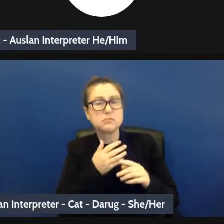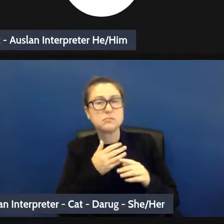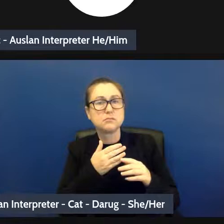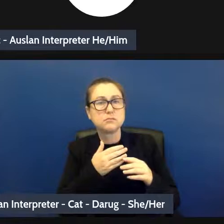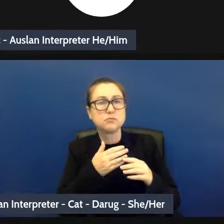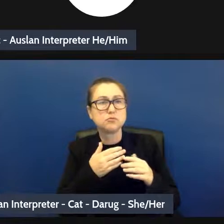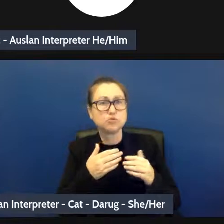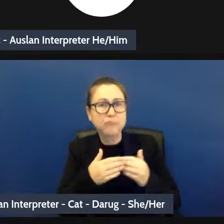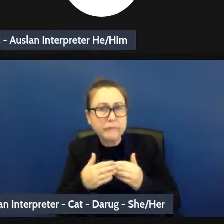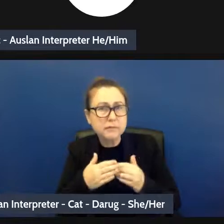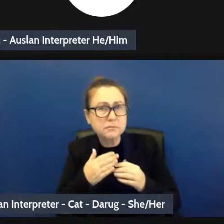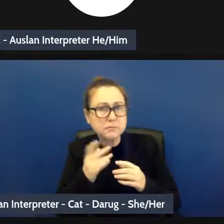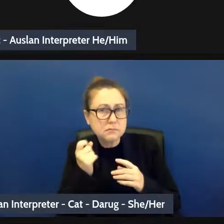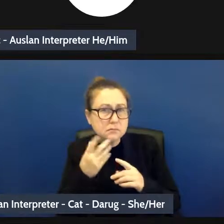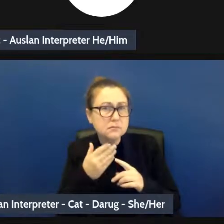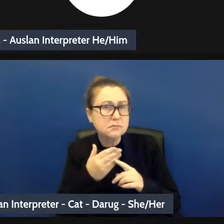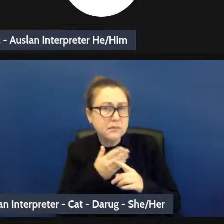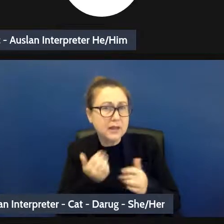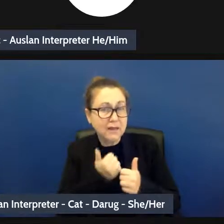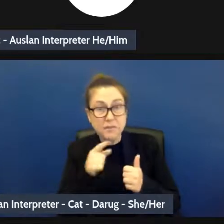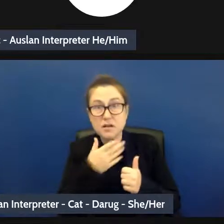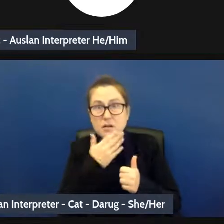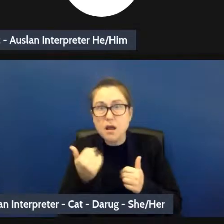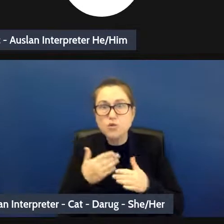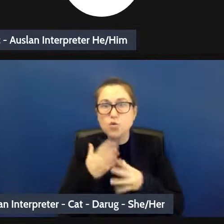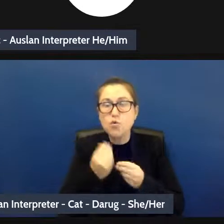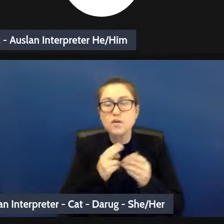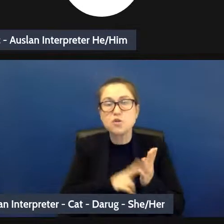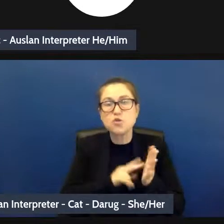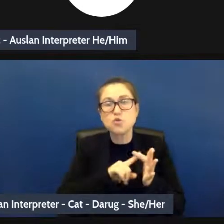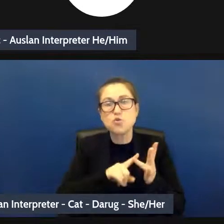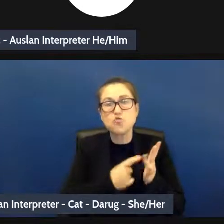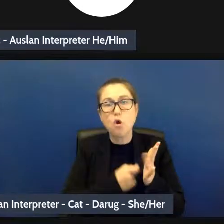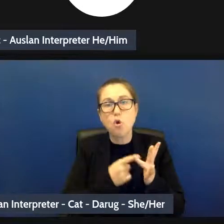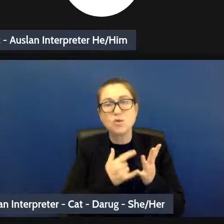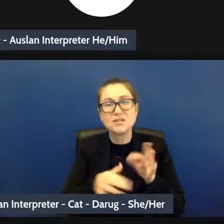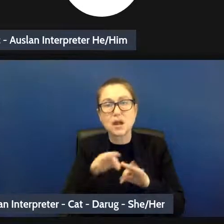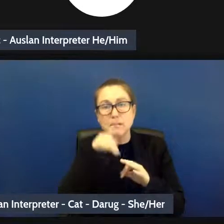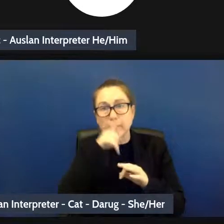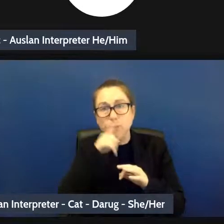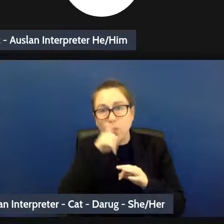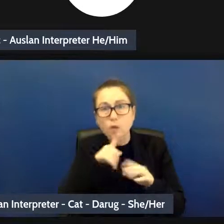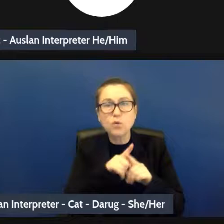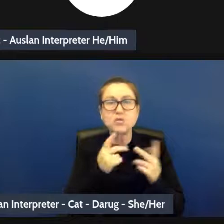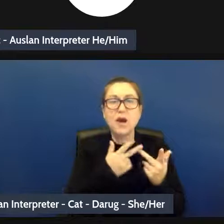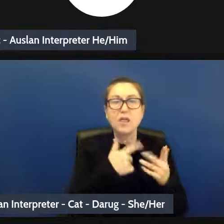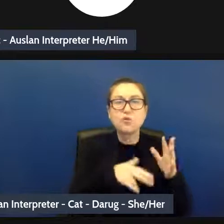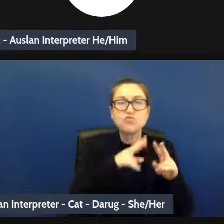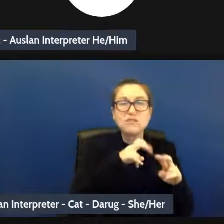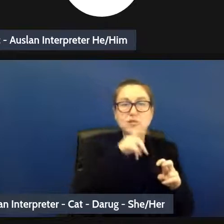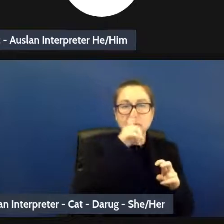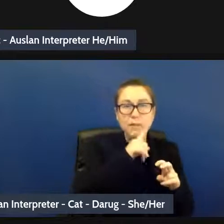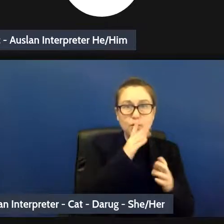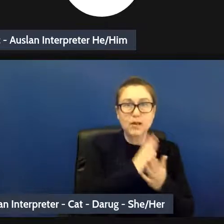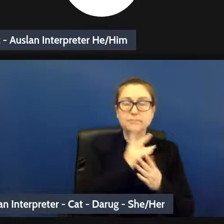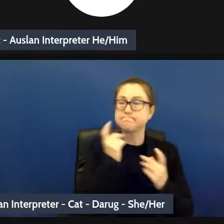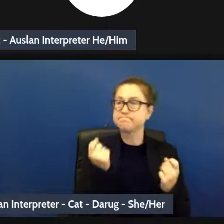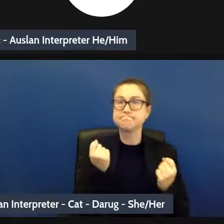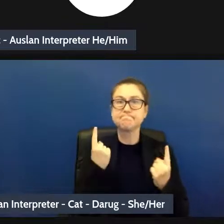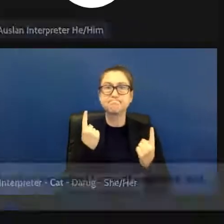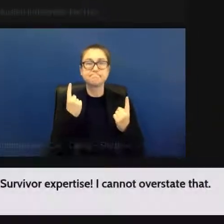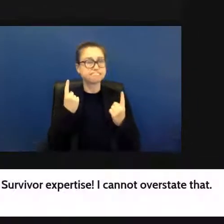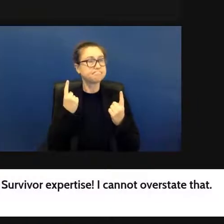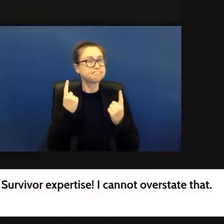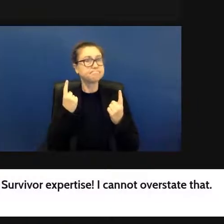so great getting to work closely with the neuroscientists and some of the other researchers just to really understand what it is that we're